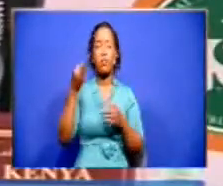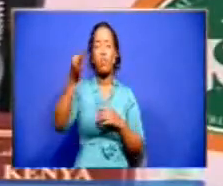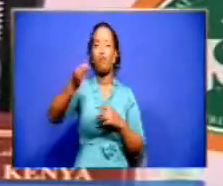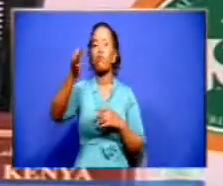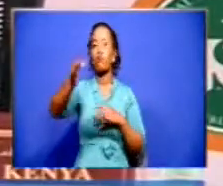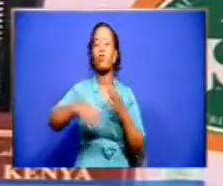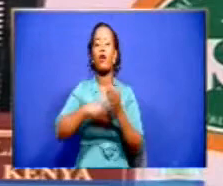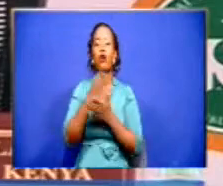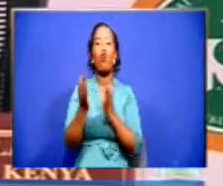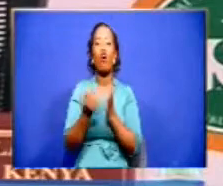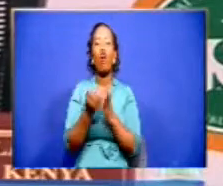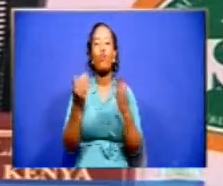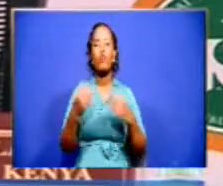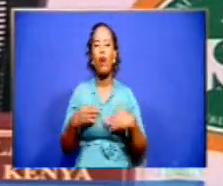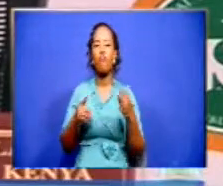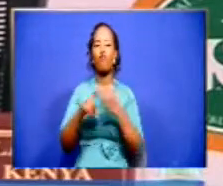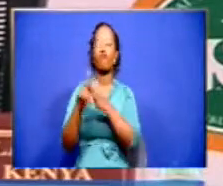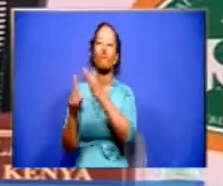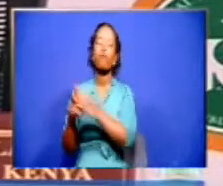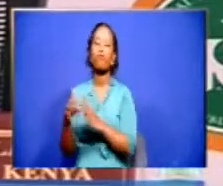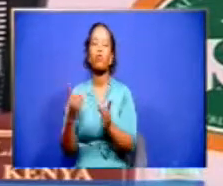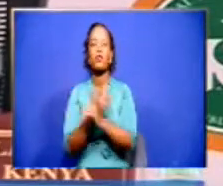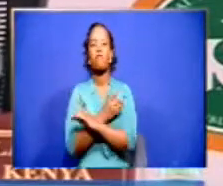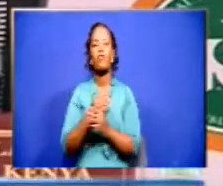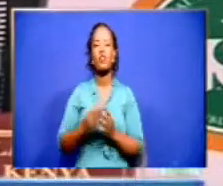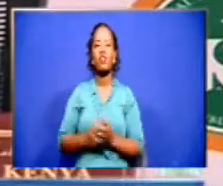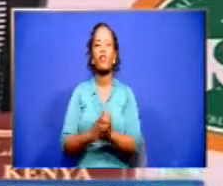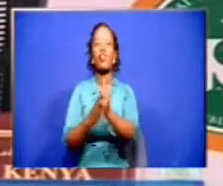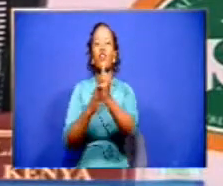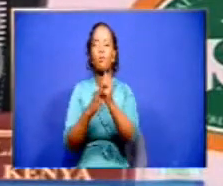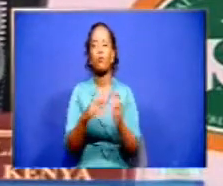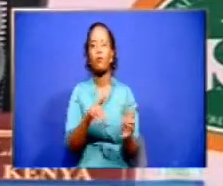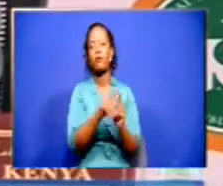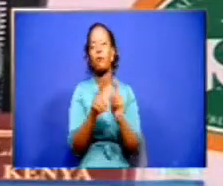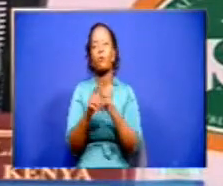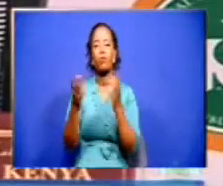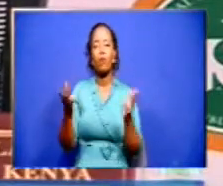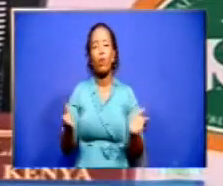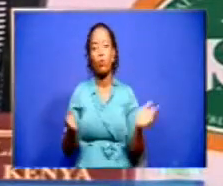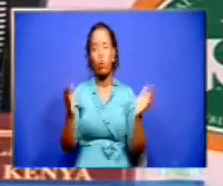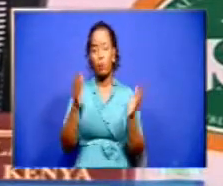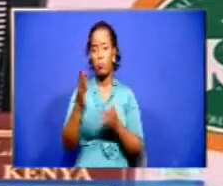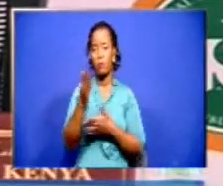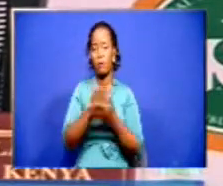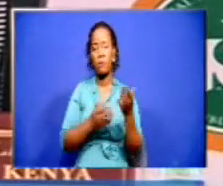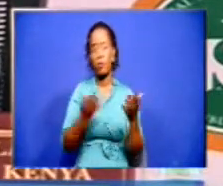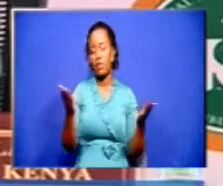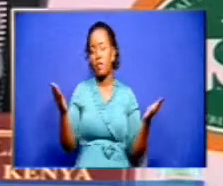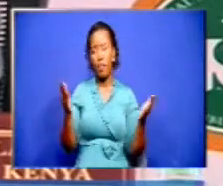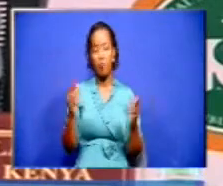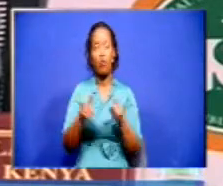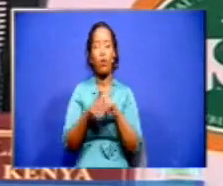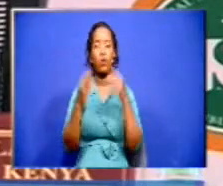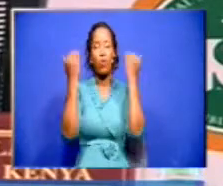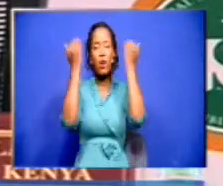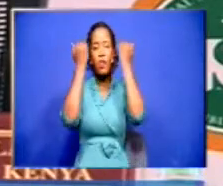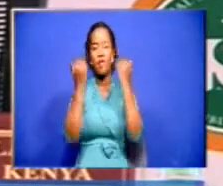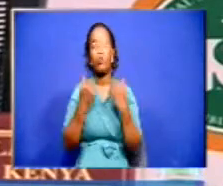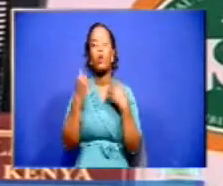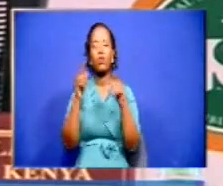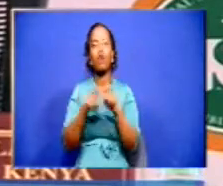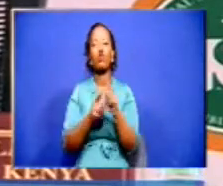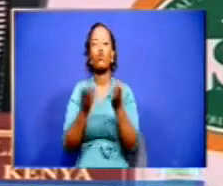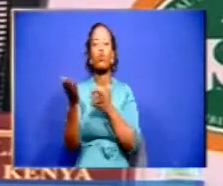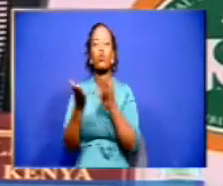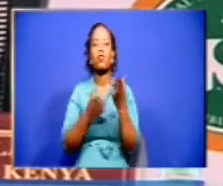come up with a different leadership quotients and serve the court, and serve Kenya,